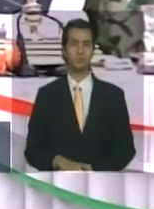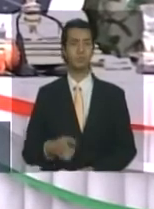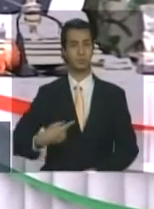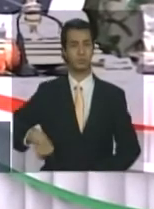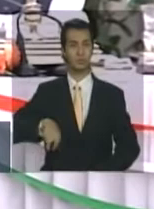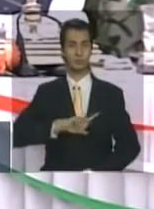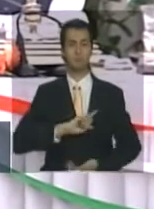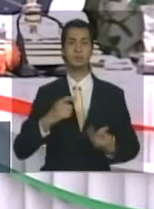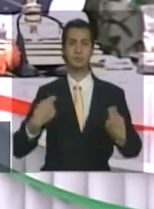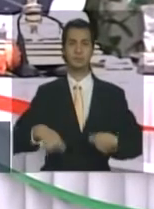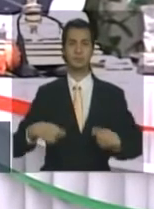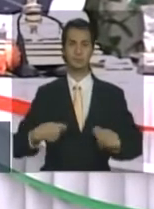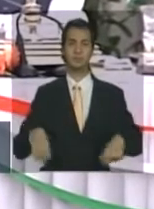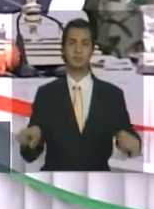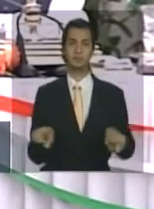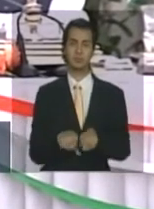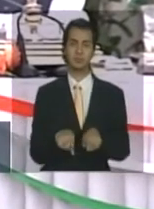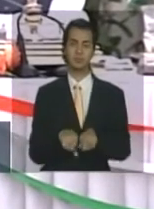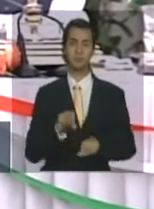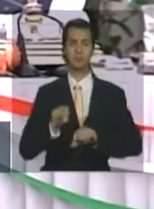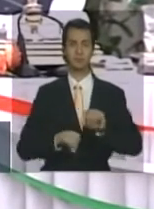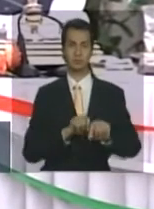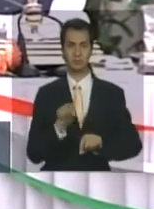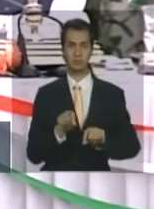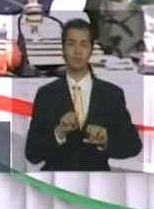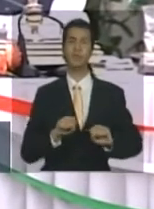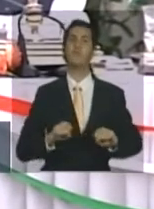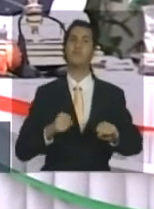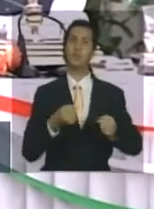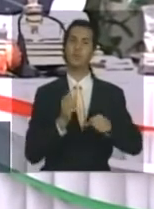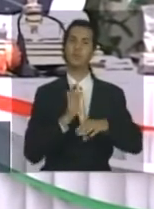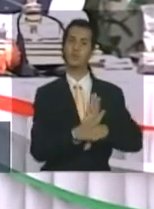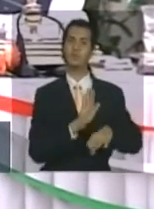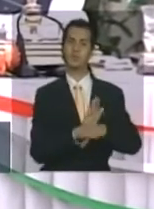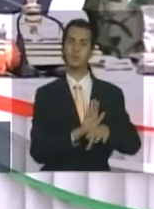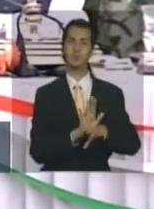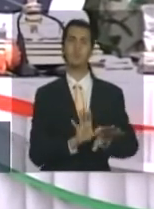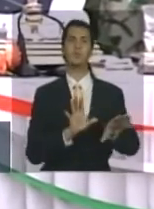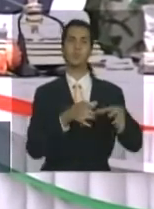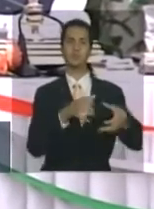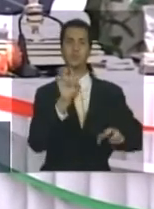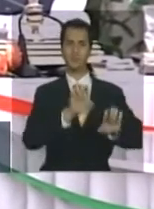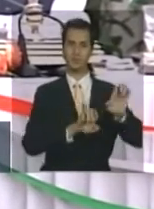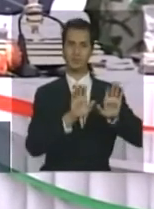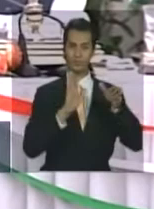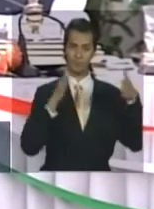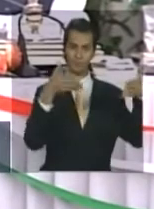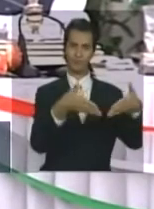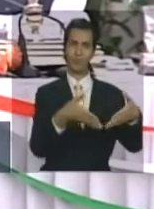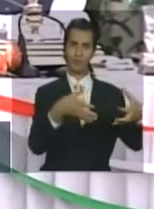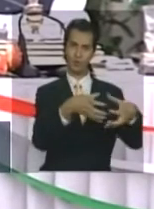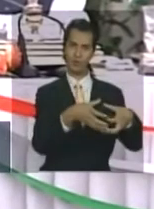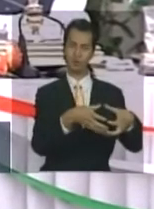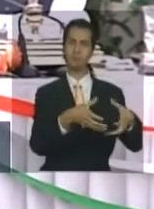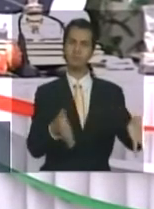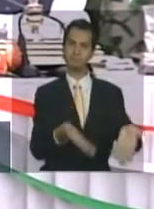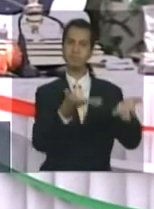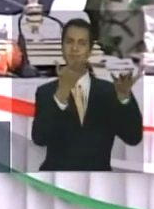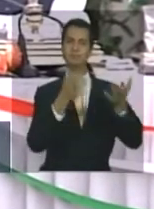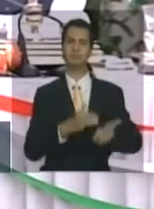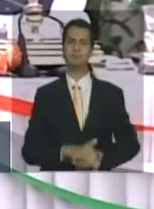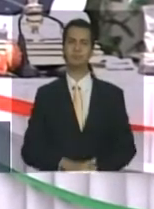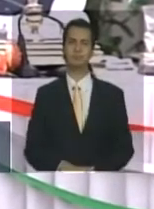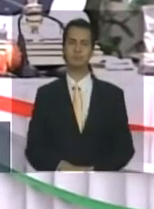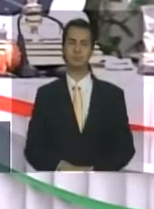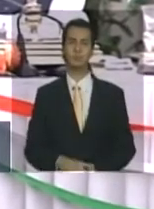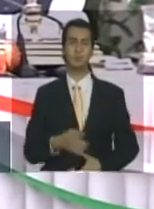fortalecer e revitalizar o Fórum Empresarial Brasil-Índia. We should also strengthen and revitalize the Brazil-India Business Forum,